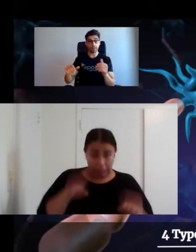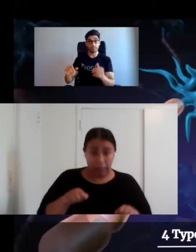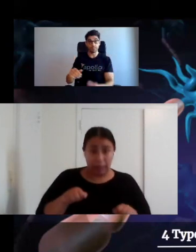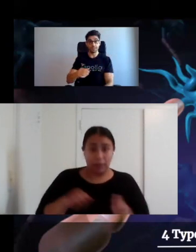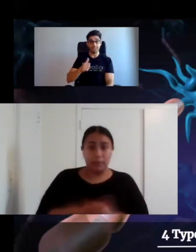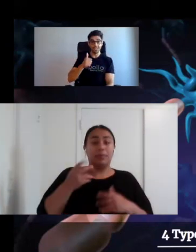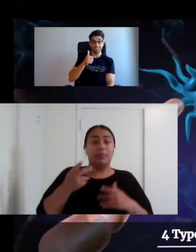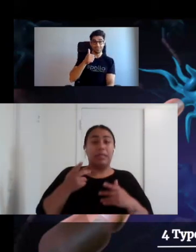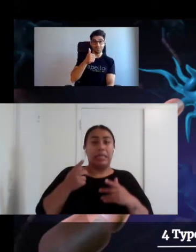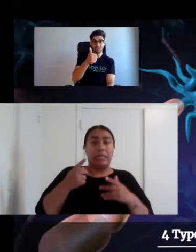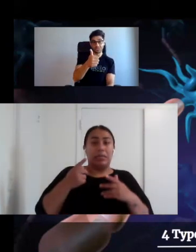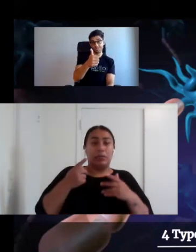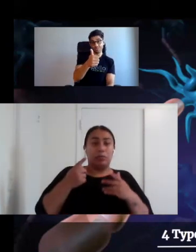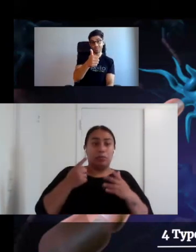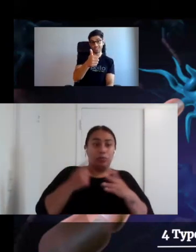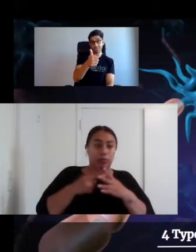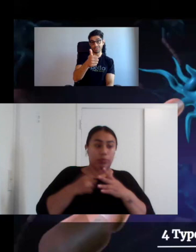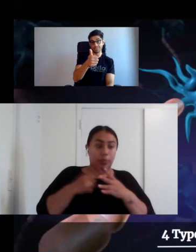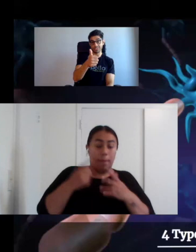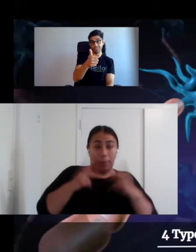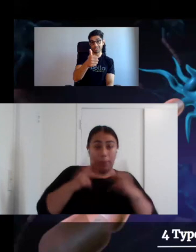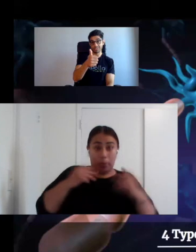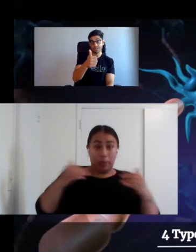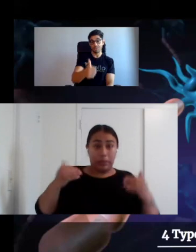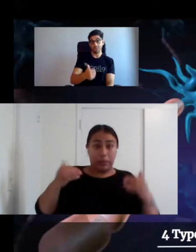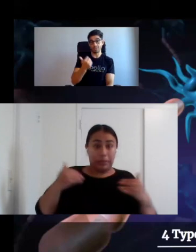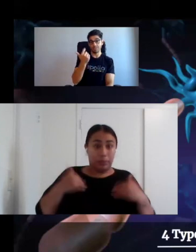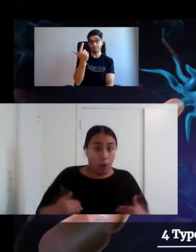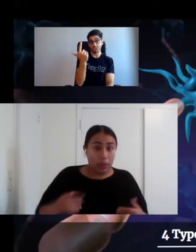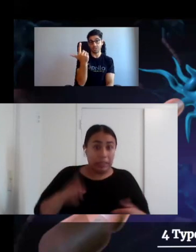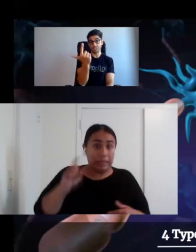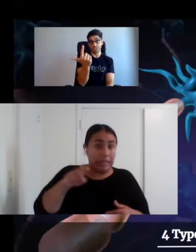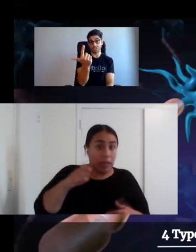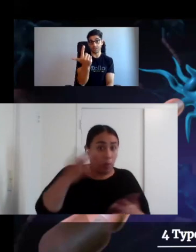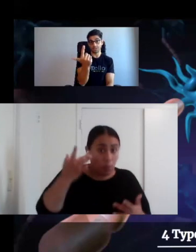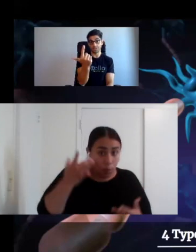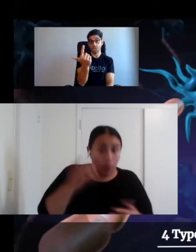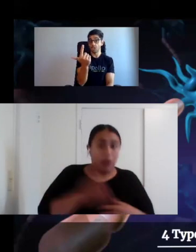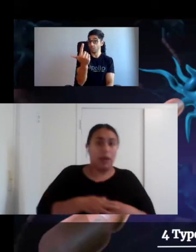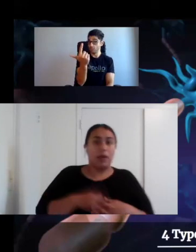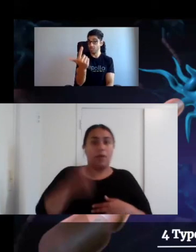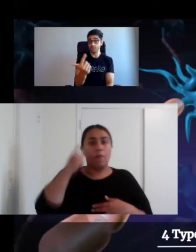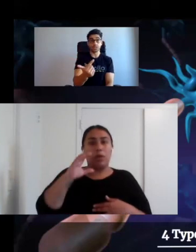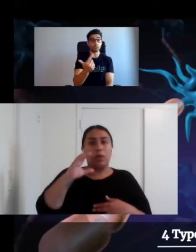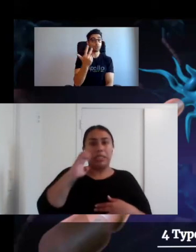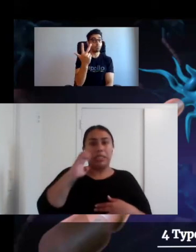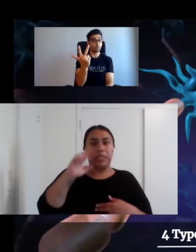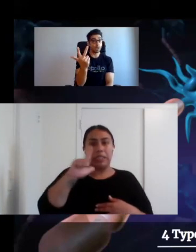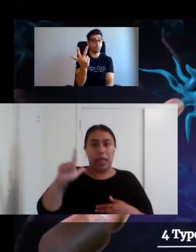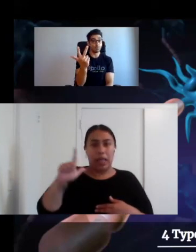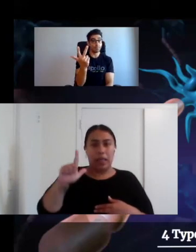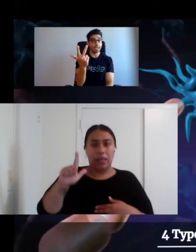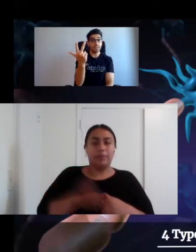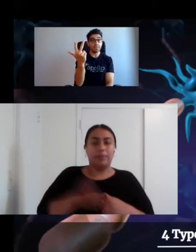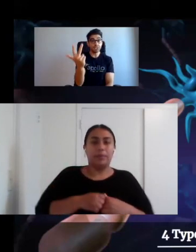following, we destroy the parietal cell with the immune system. We don't have the ability to create intrinsic factor. We lose the ability to absorb